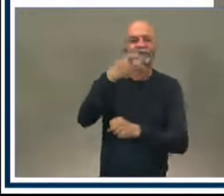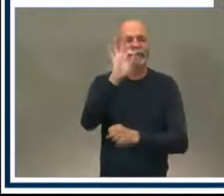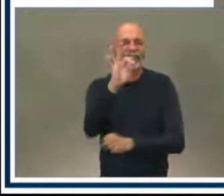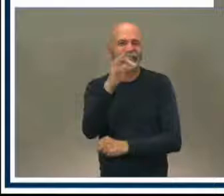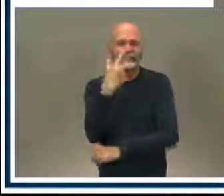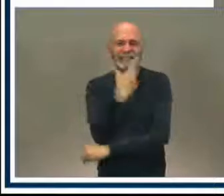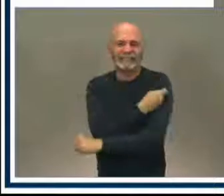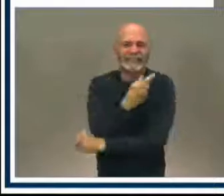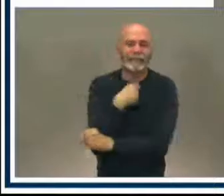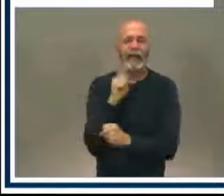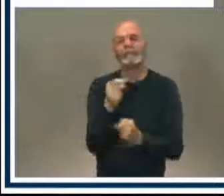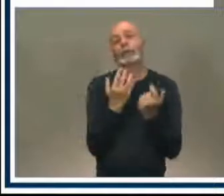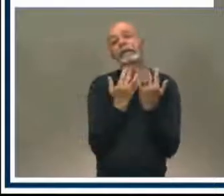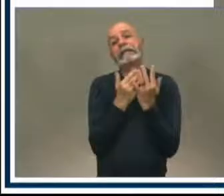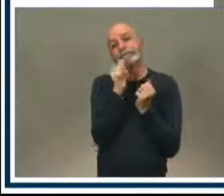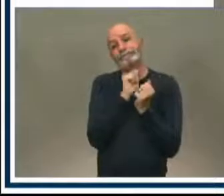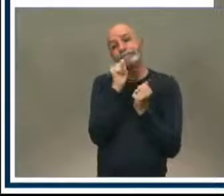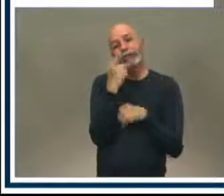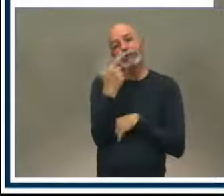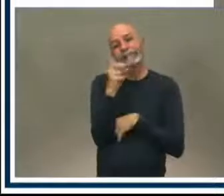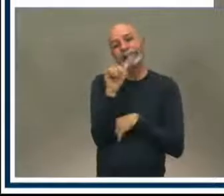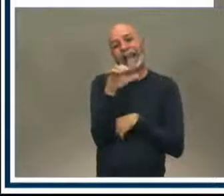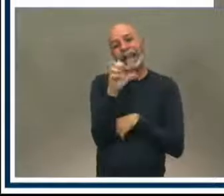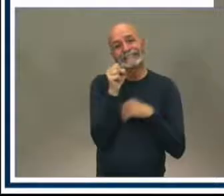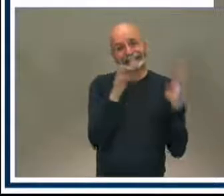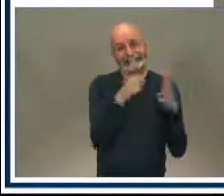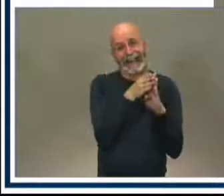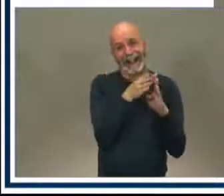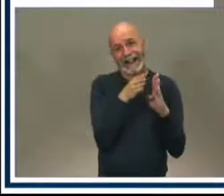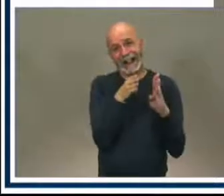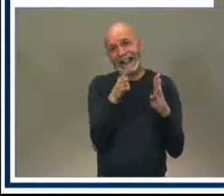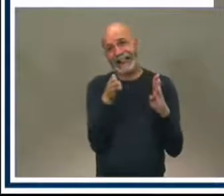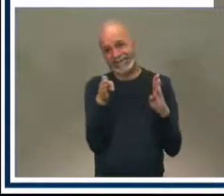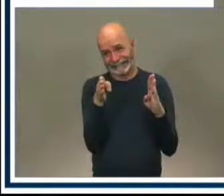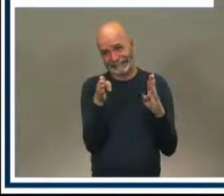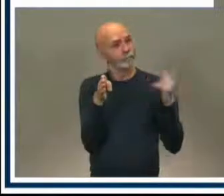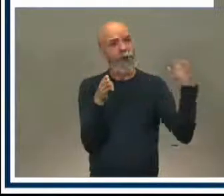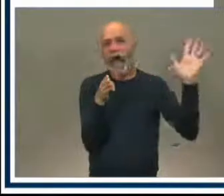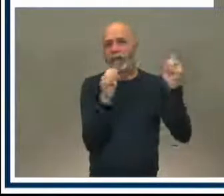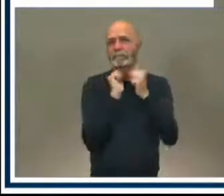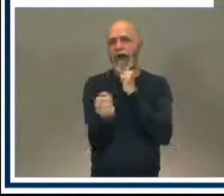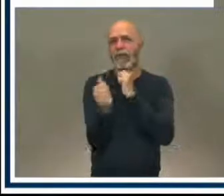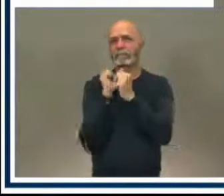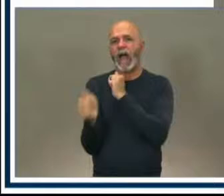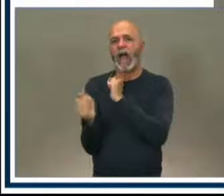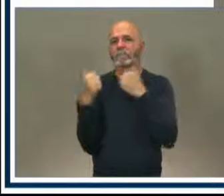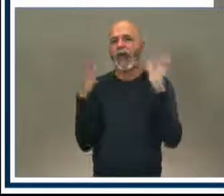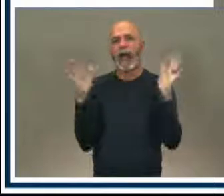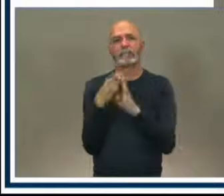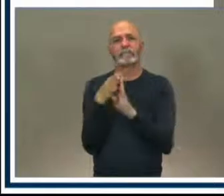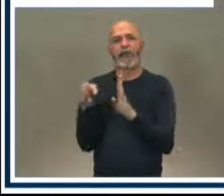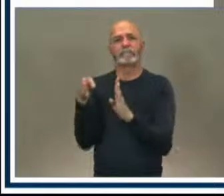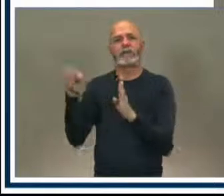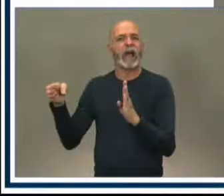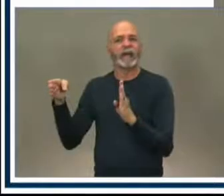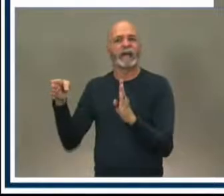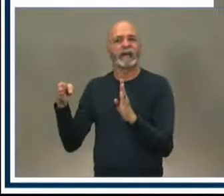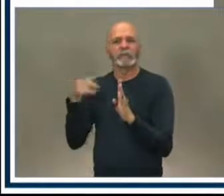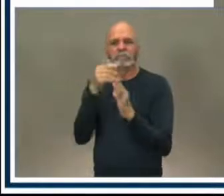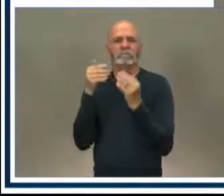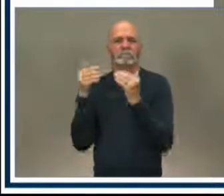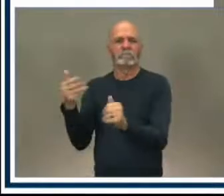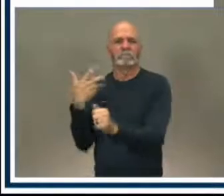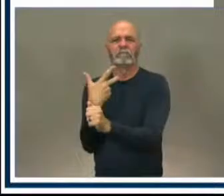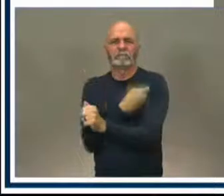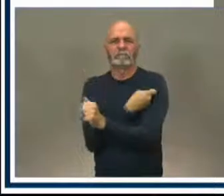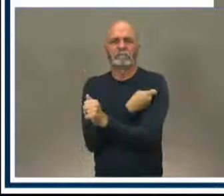apart. So they're all will be eligible now to get an additional booster dose vaccine. People who have